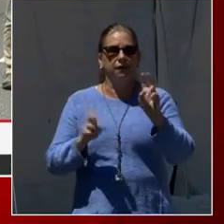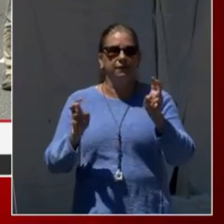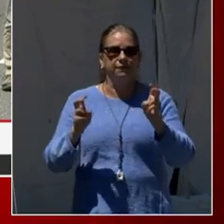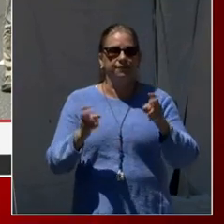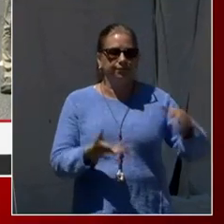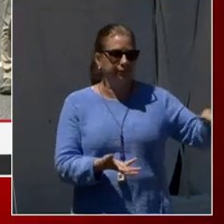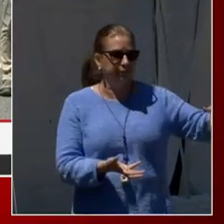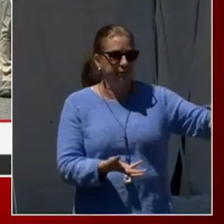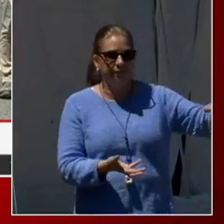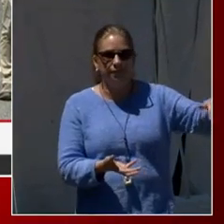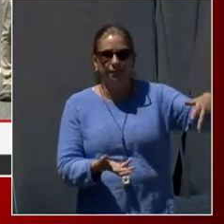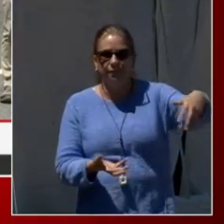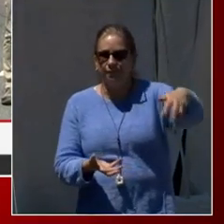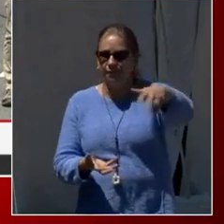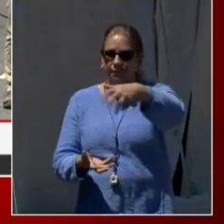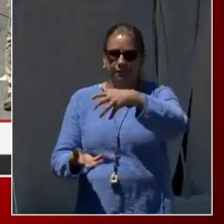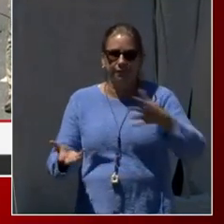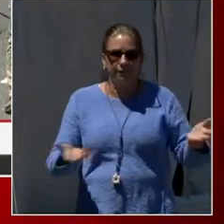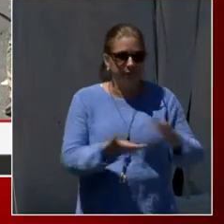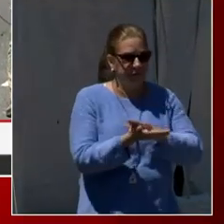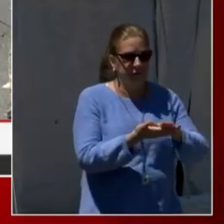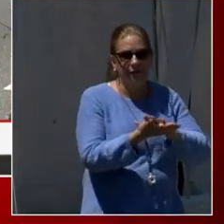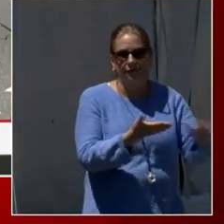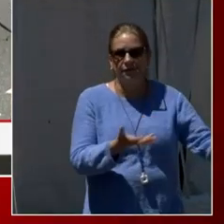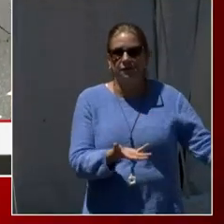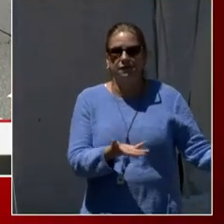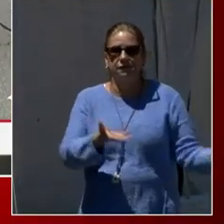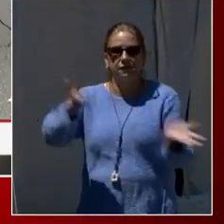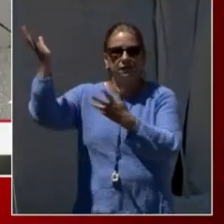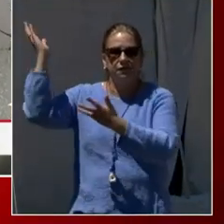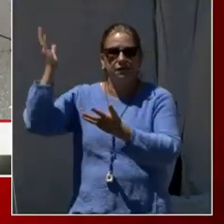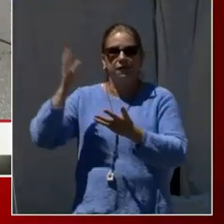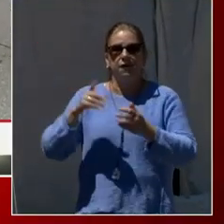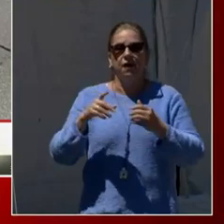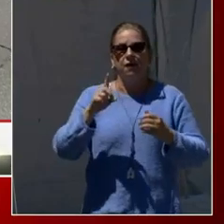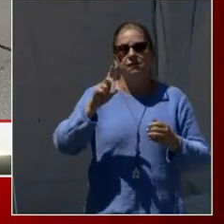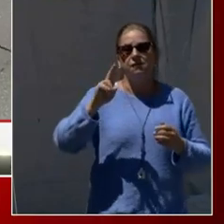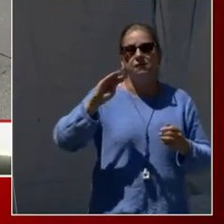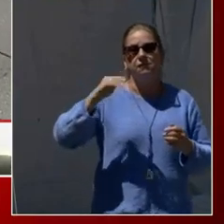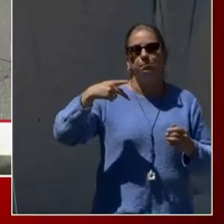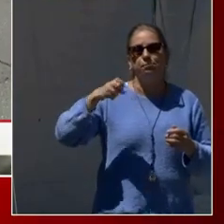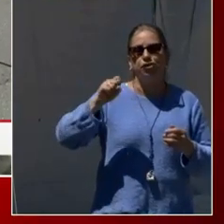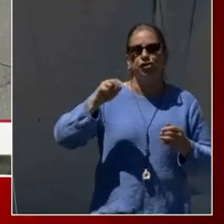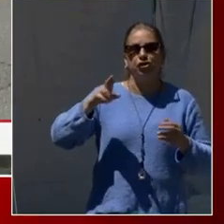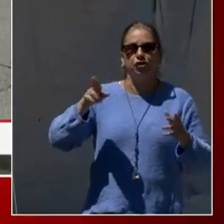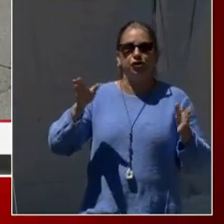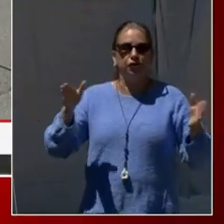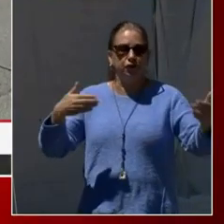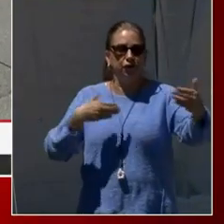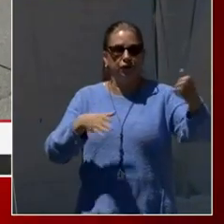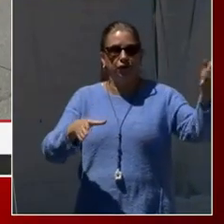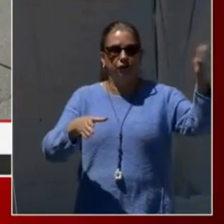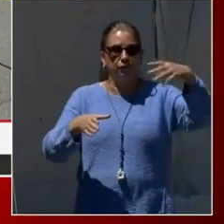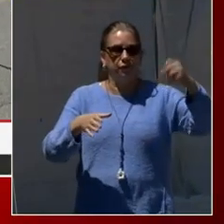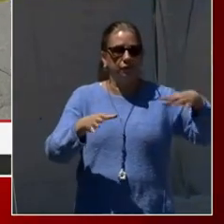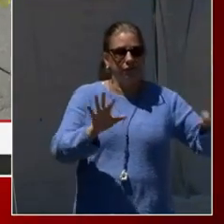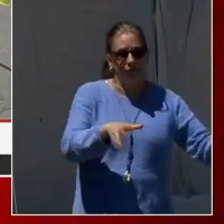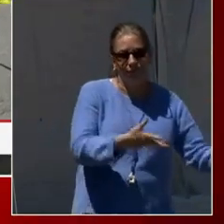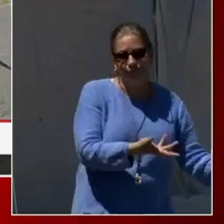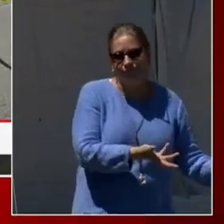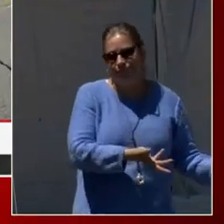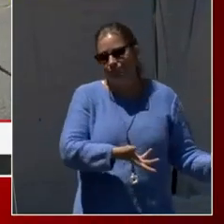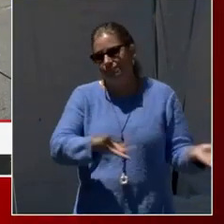in the previous night had been used to set fires. And we think that in